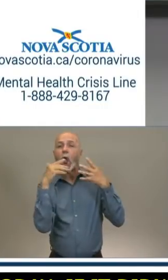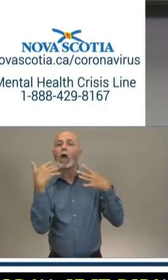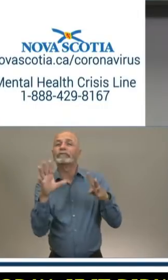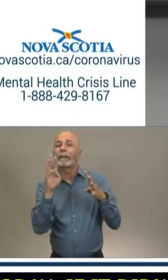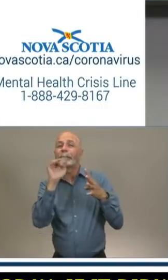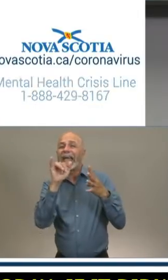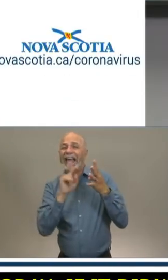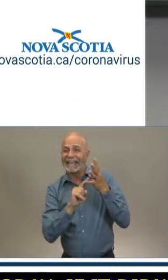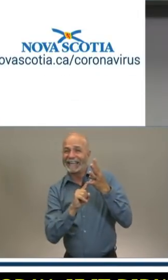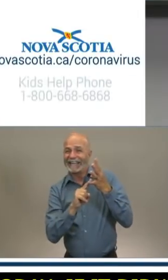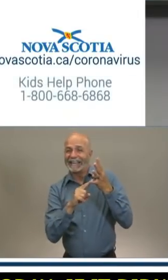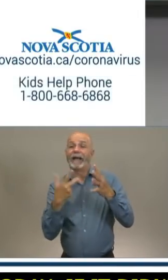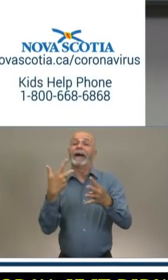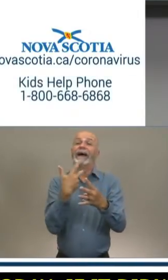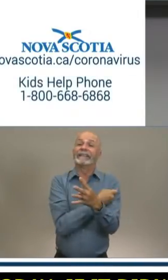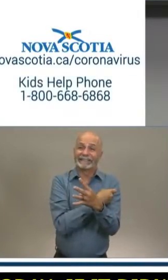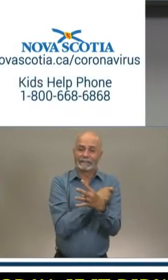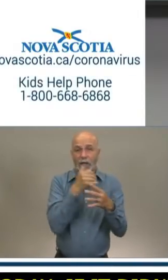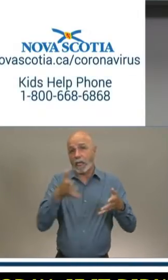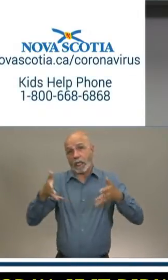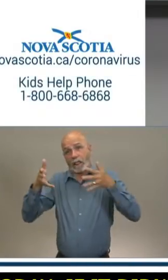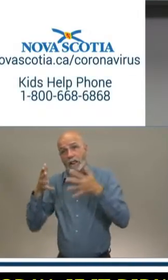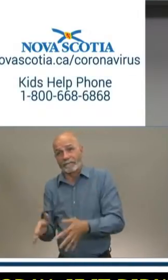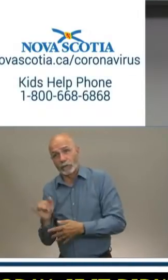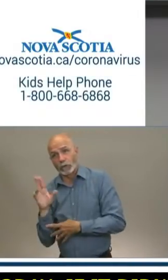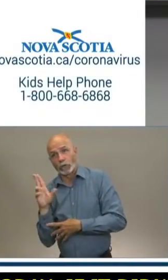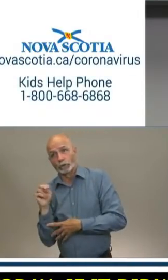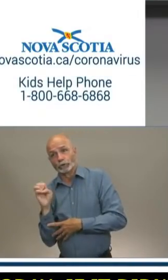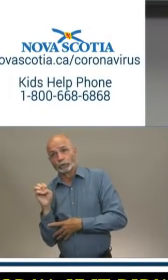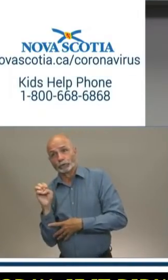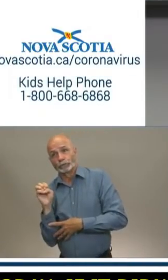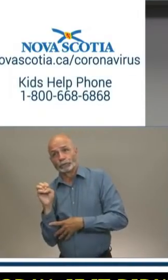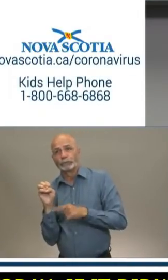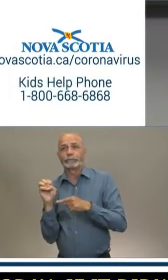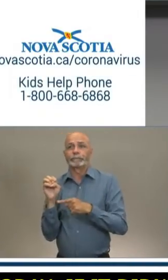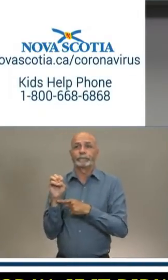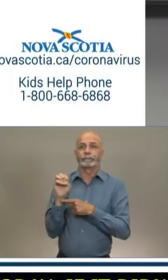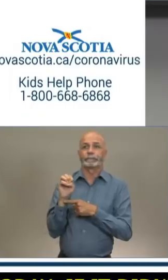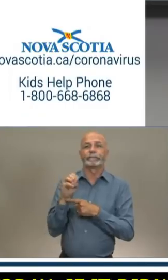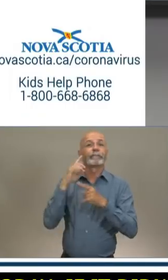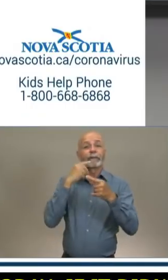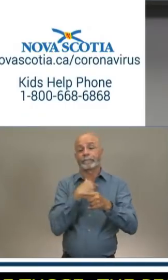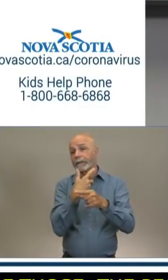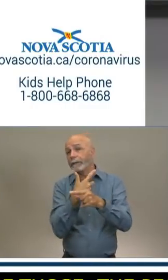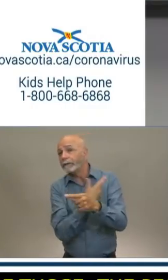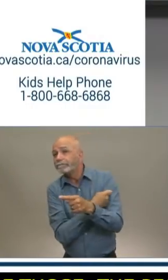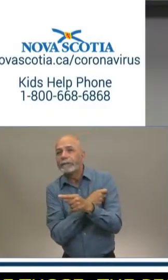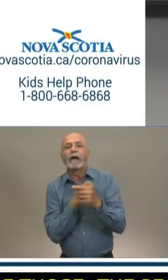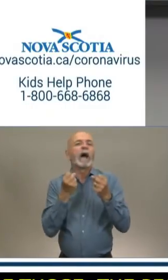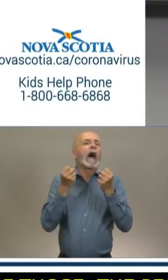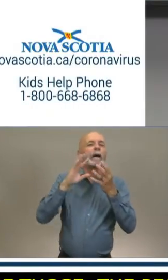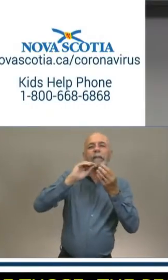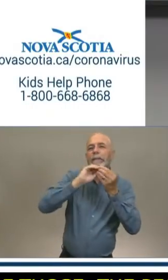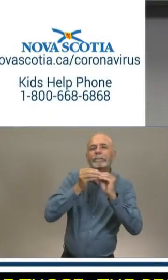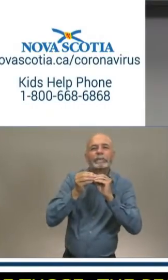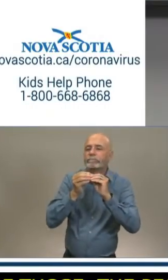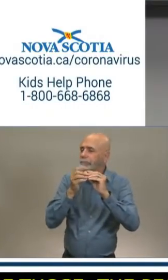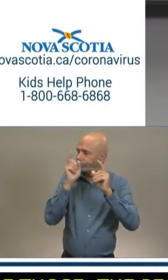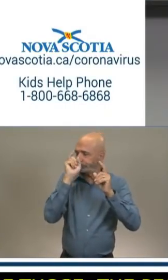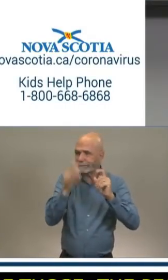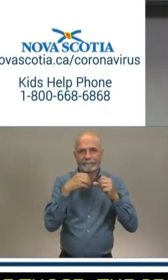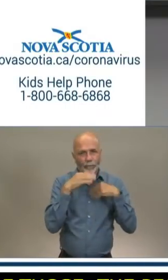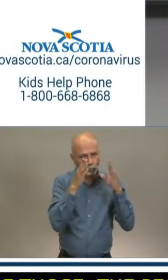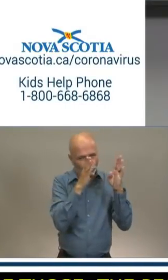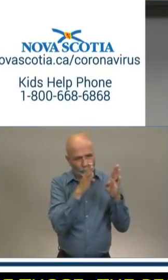roughly 50,000 people who were immunized in the first couple of weeks of June. So everything we've done is in a very organized, systematic, planned